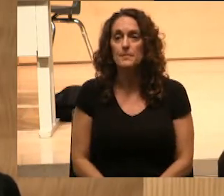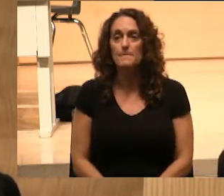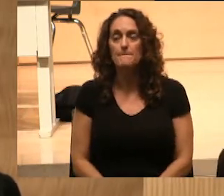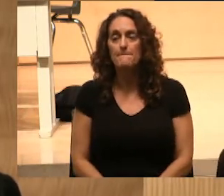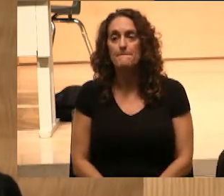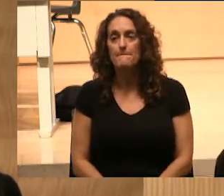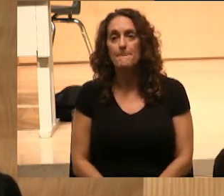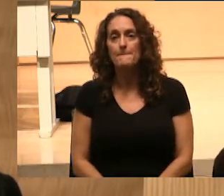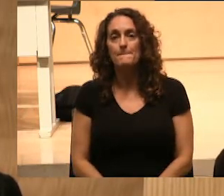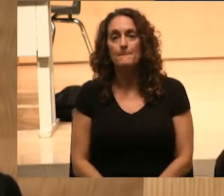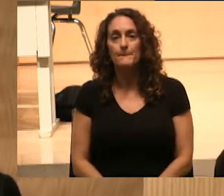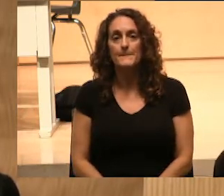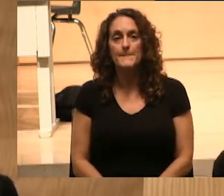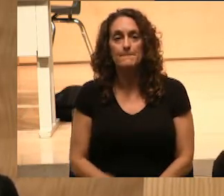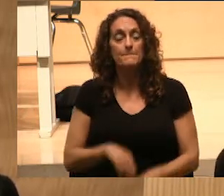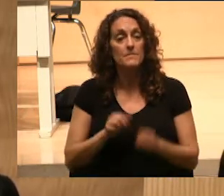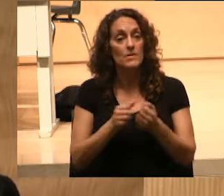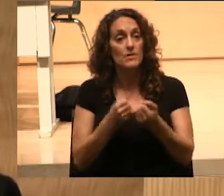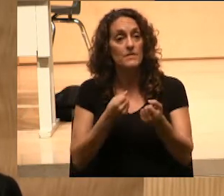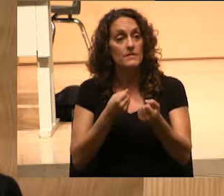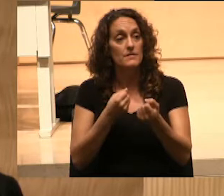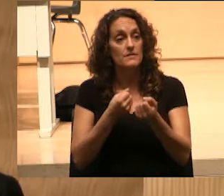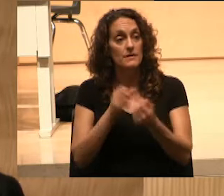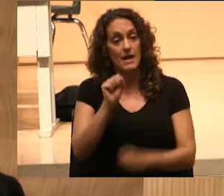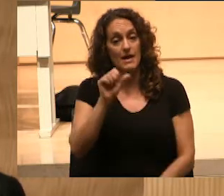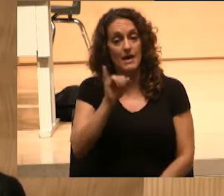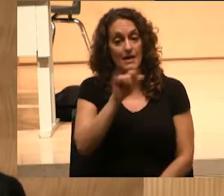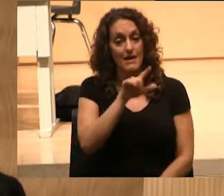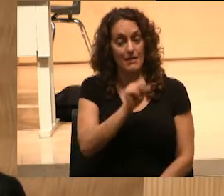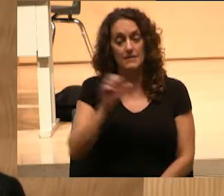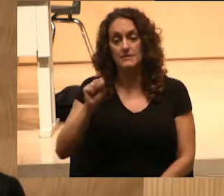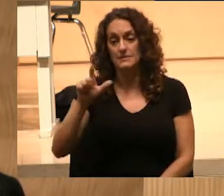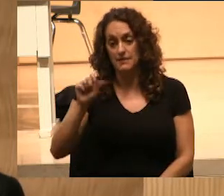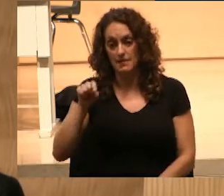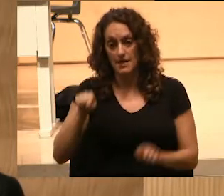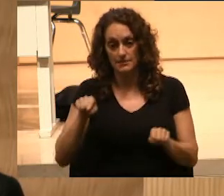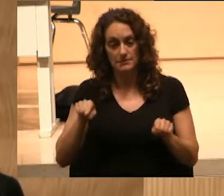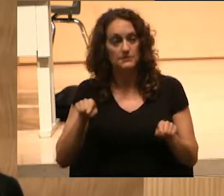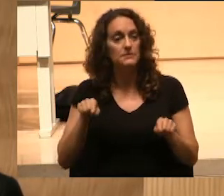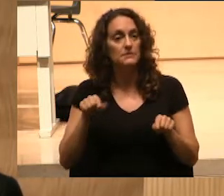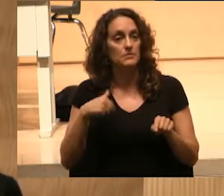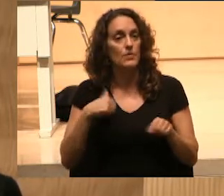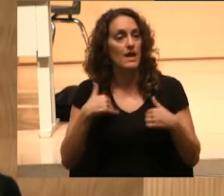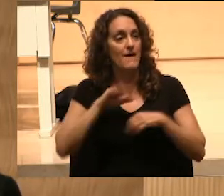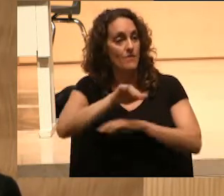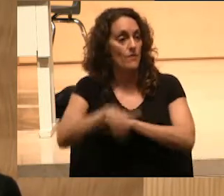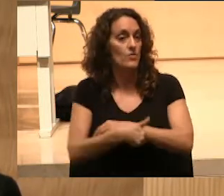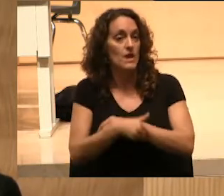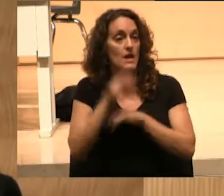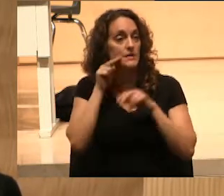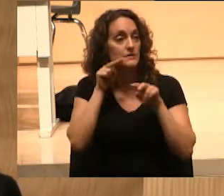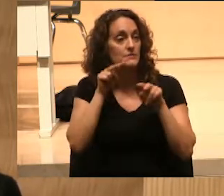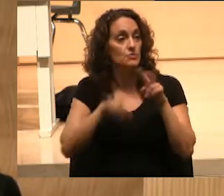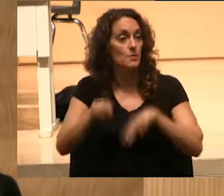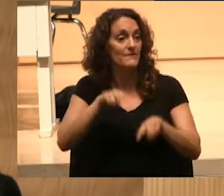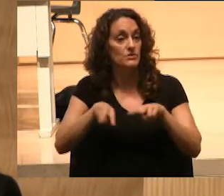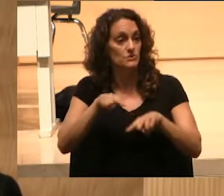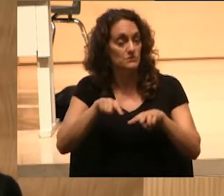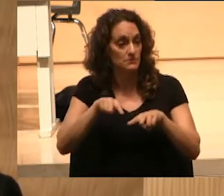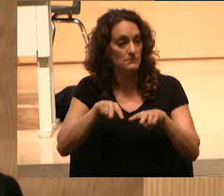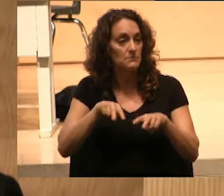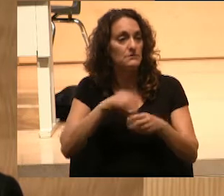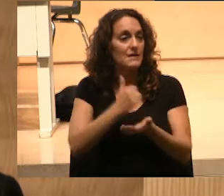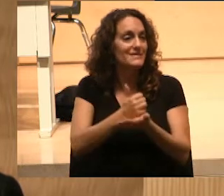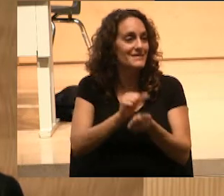In addition to the supports I listed for ILS, we also have overnight supervision, assistance with